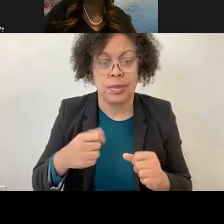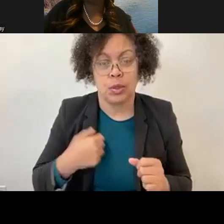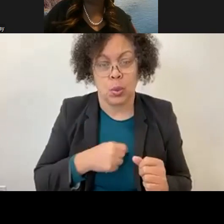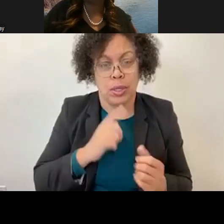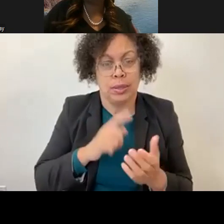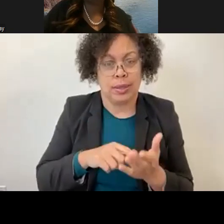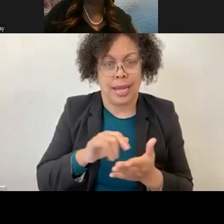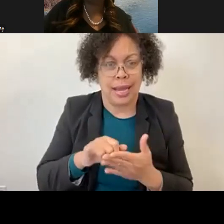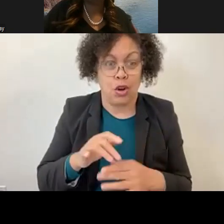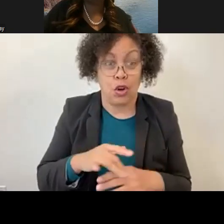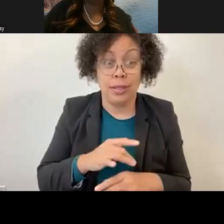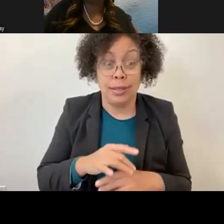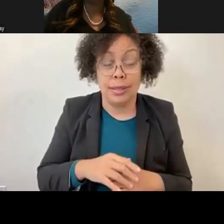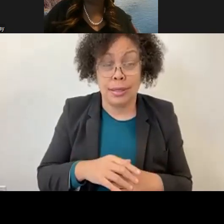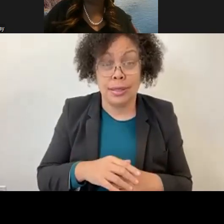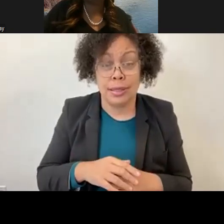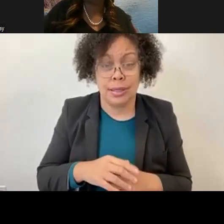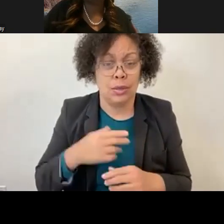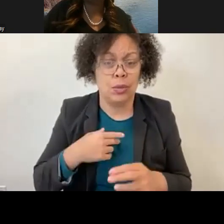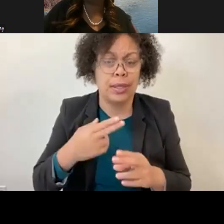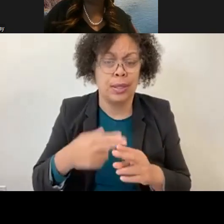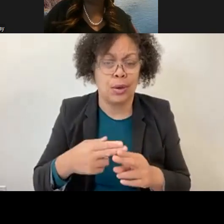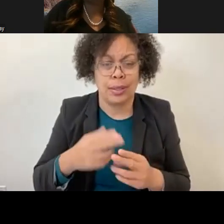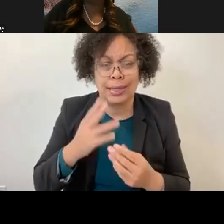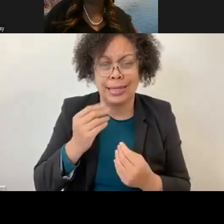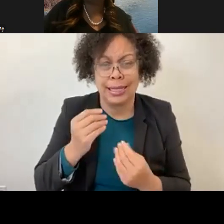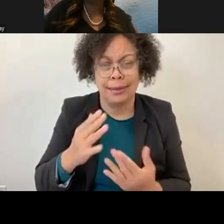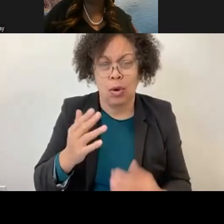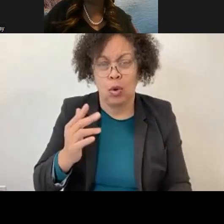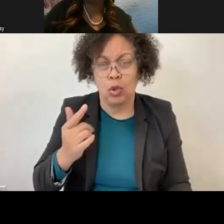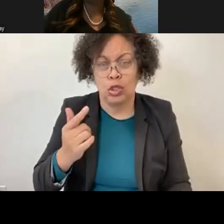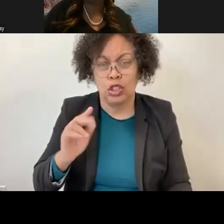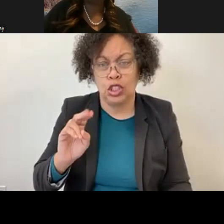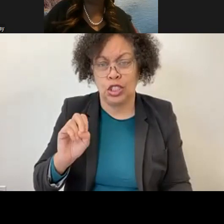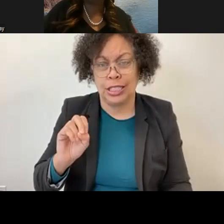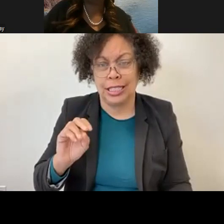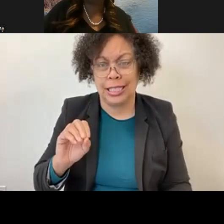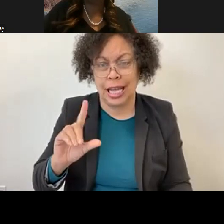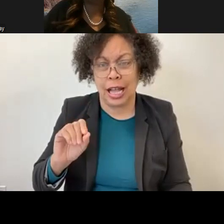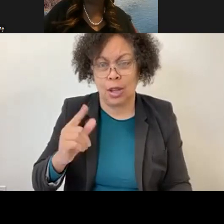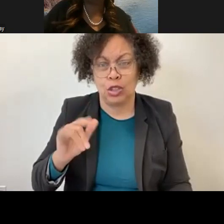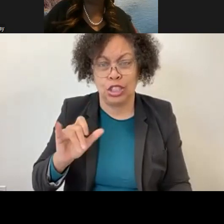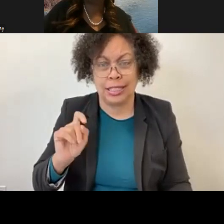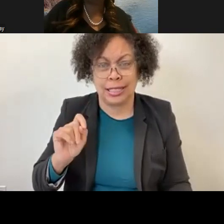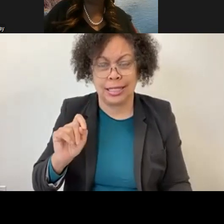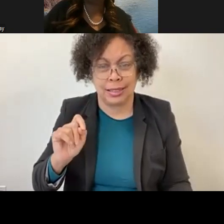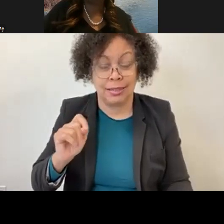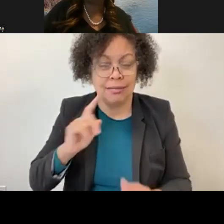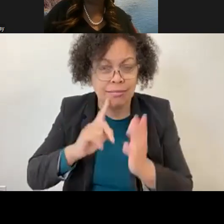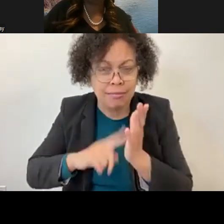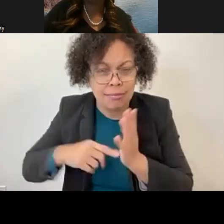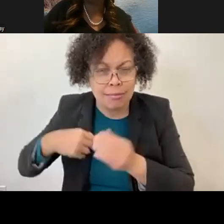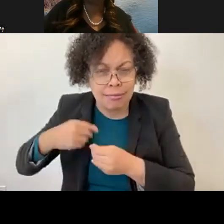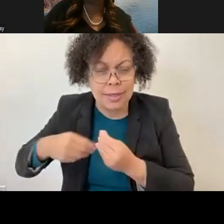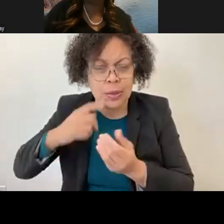on early on, that we call them infodemiologists, that they needed more support week to week. And even